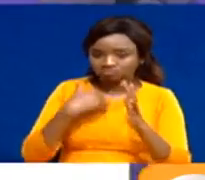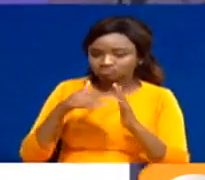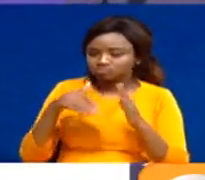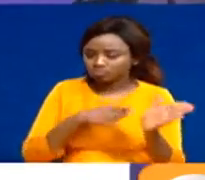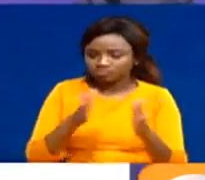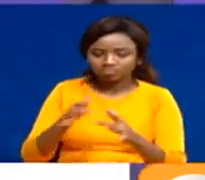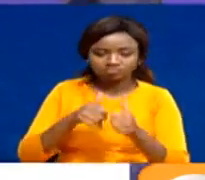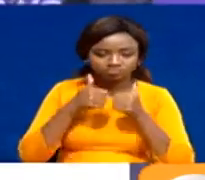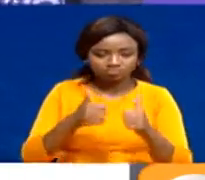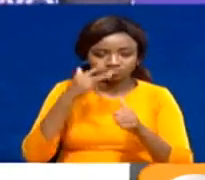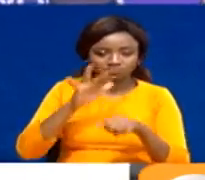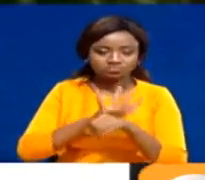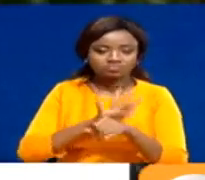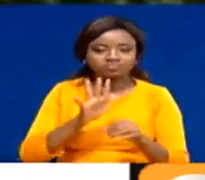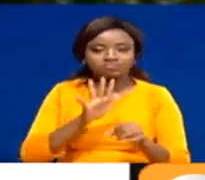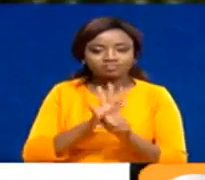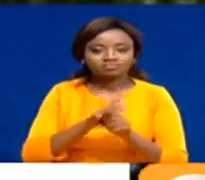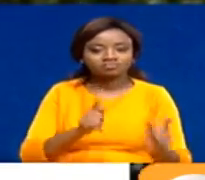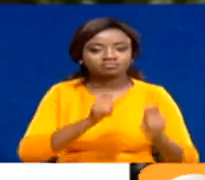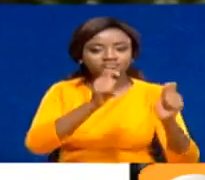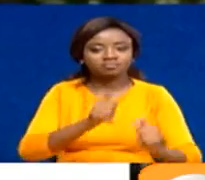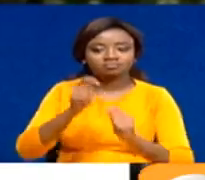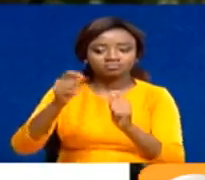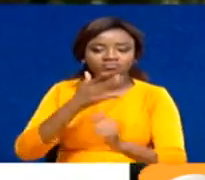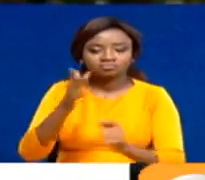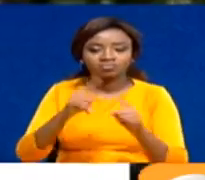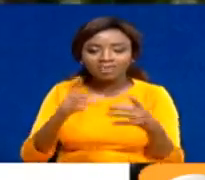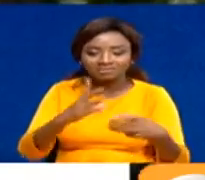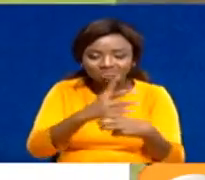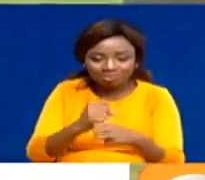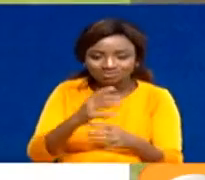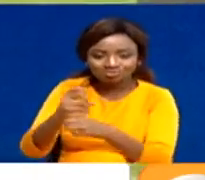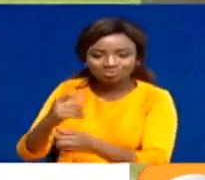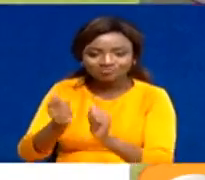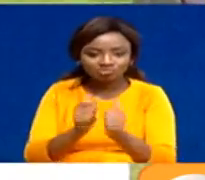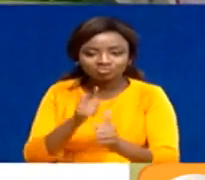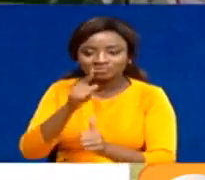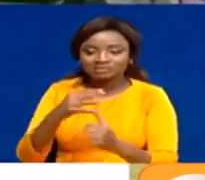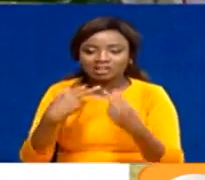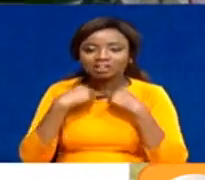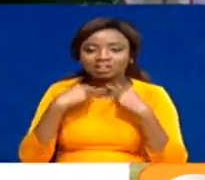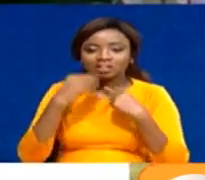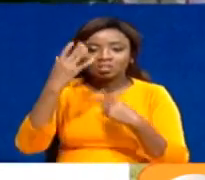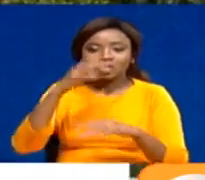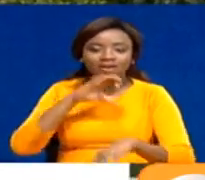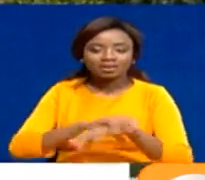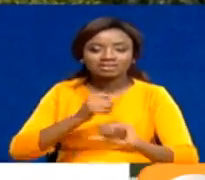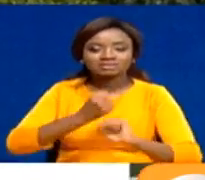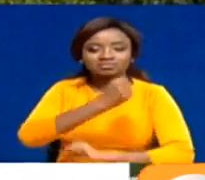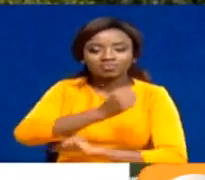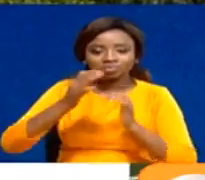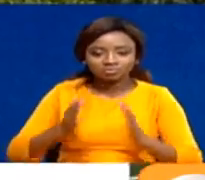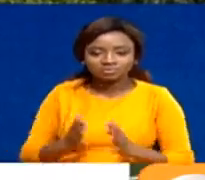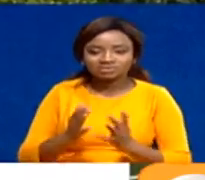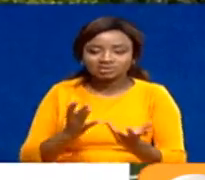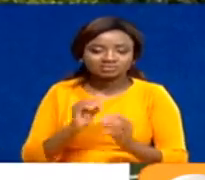talents waiting to be discovered and nurtured. But sports federations are struggling to attract sponsorships, yet corporates say they are ready to put in the money